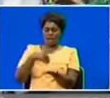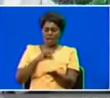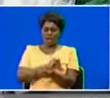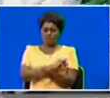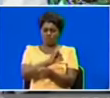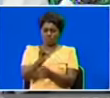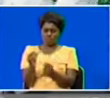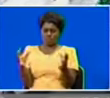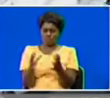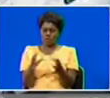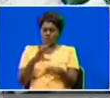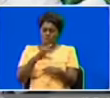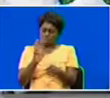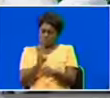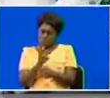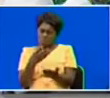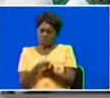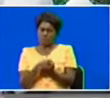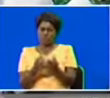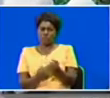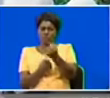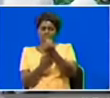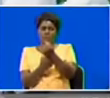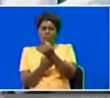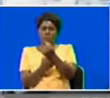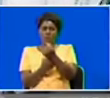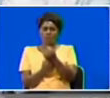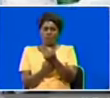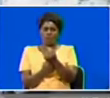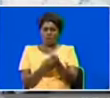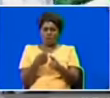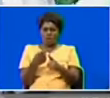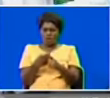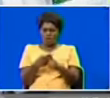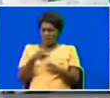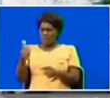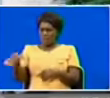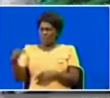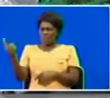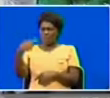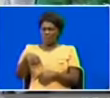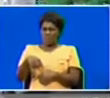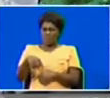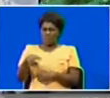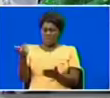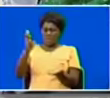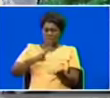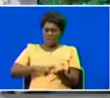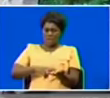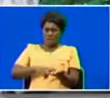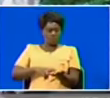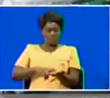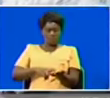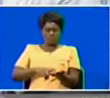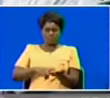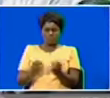partner to look for money to actually build studios. So you don't have to come all the way from Ziwani or Kariakoo to come to the city center to record your music. We are going to